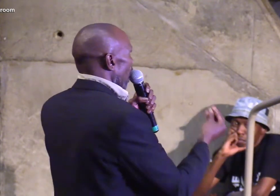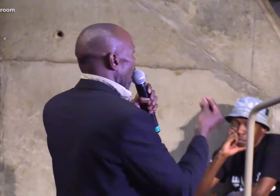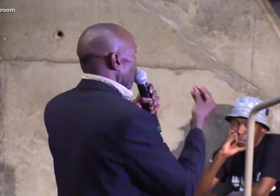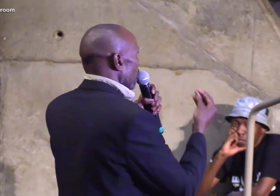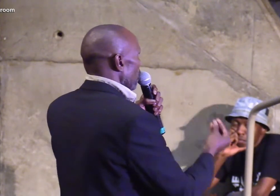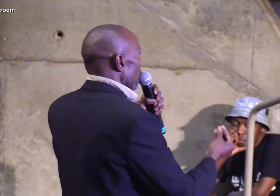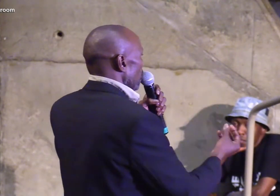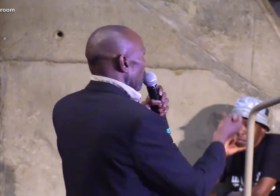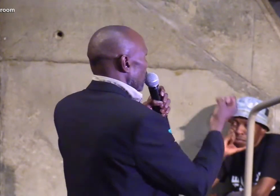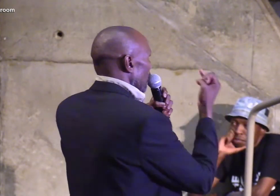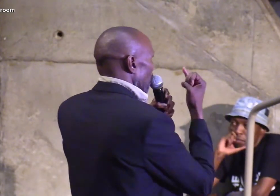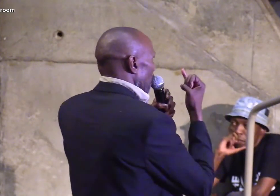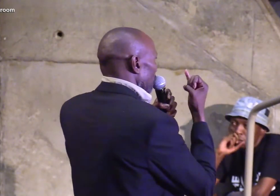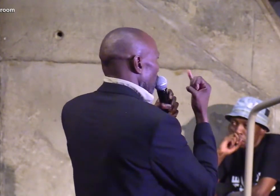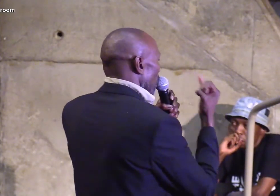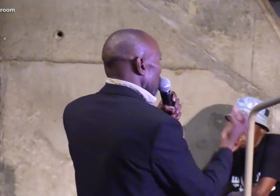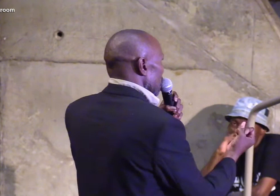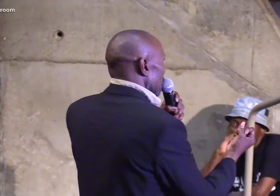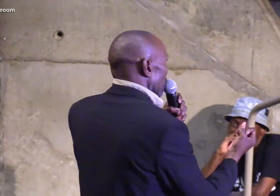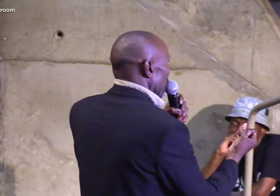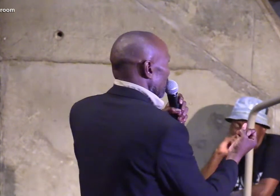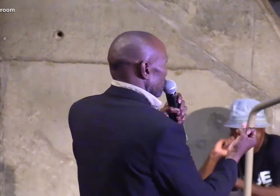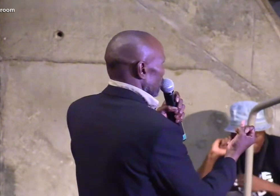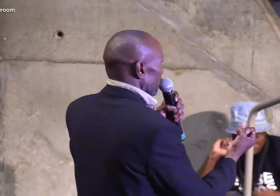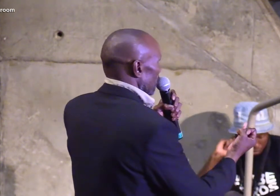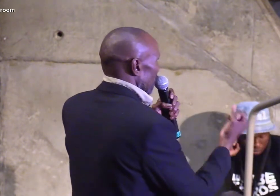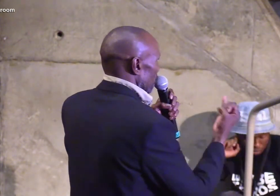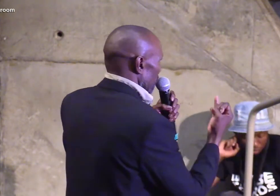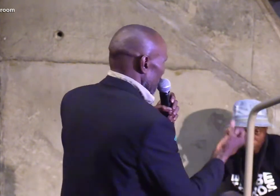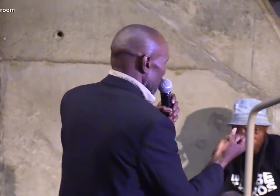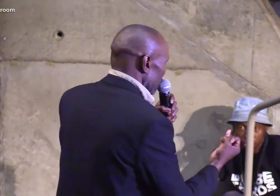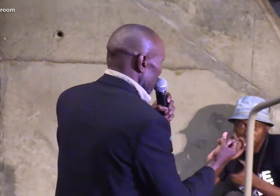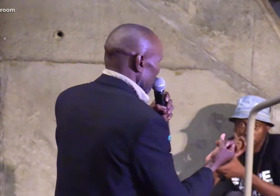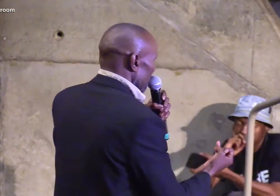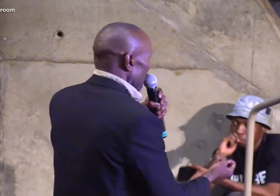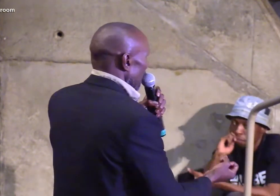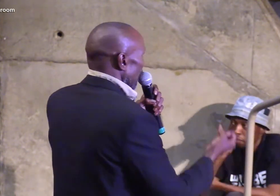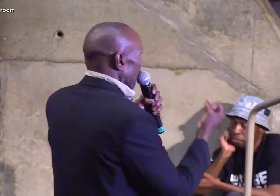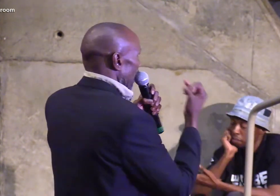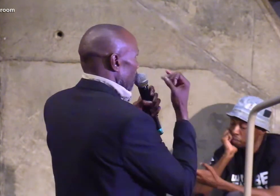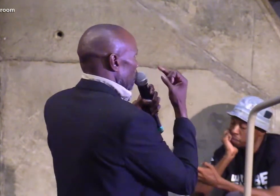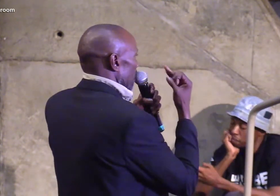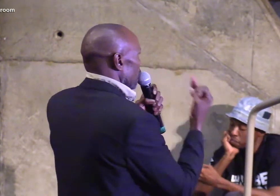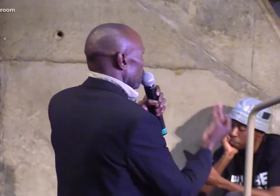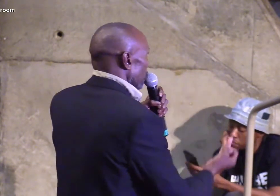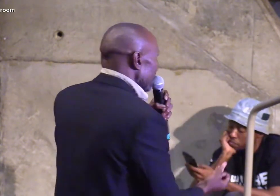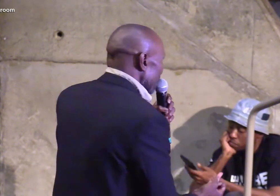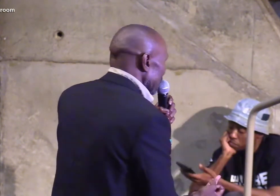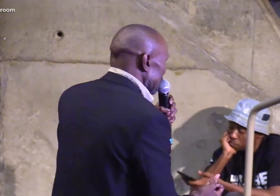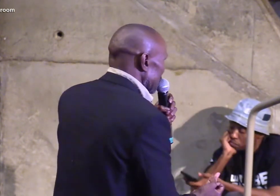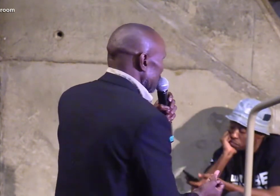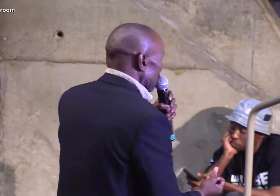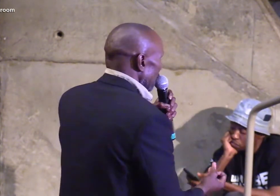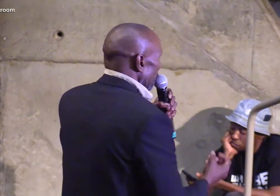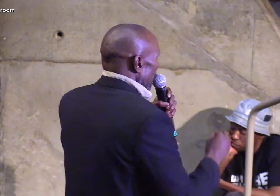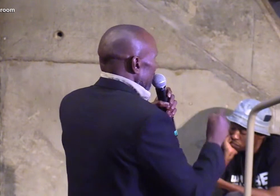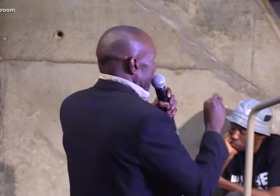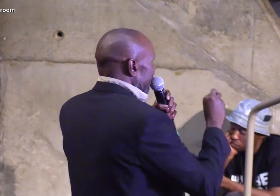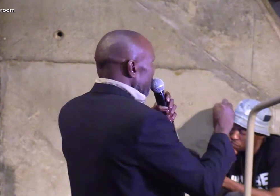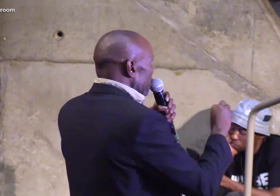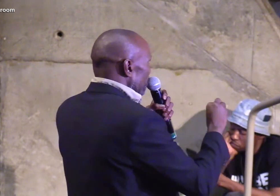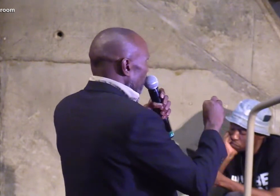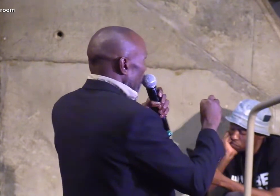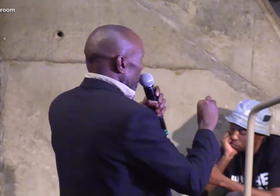of how the oldest Liberation movement was conceived and how it was incubated